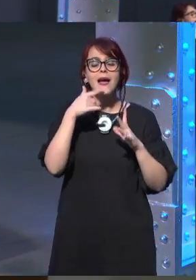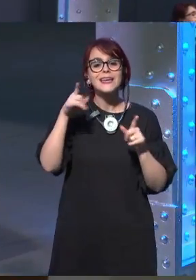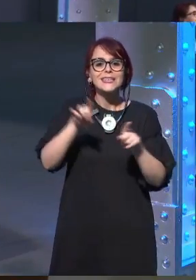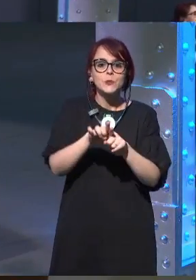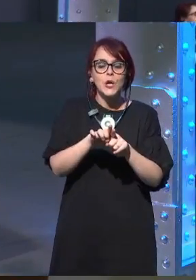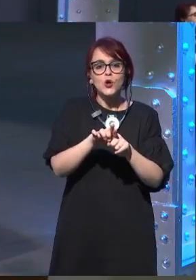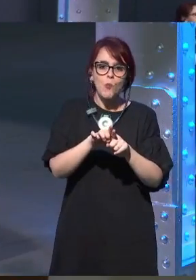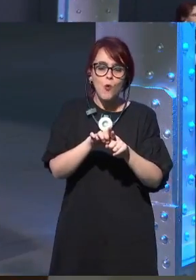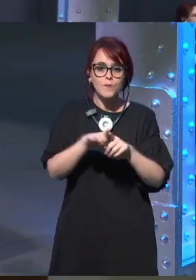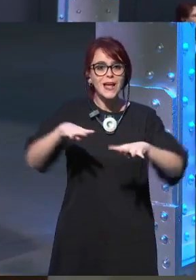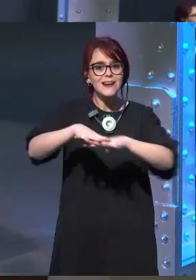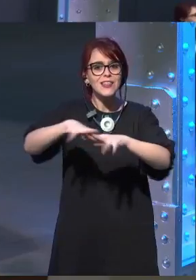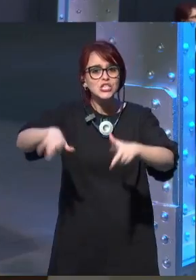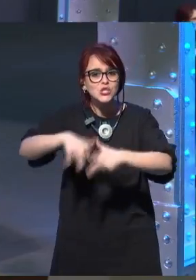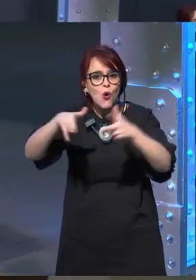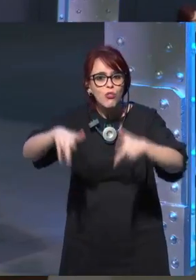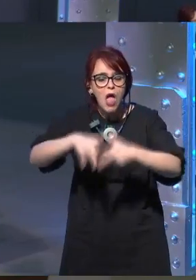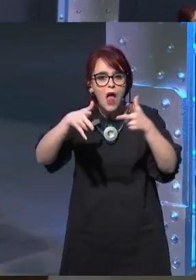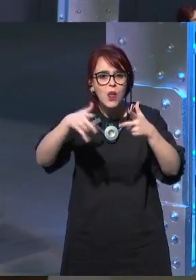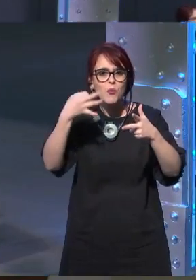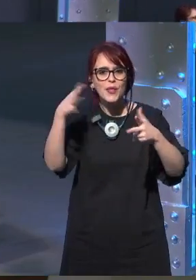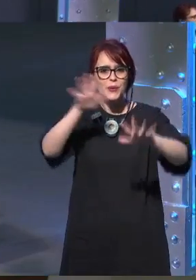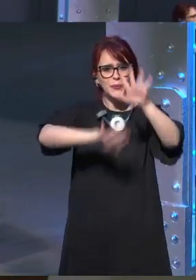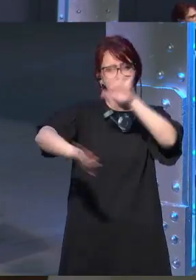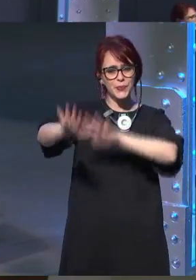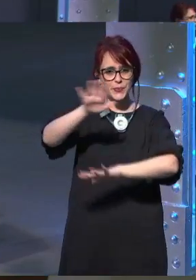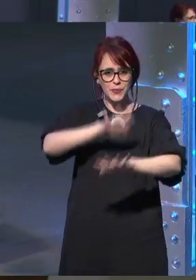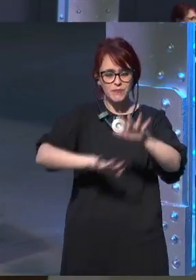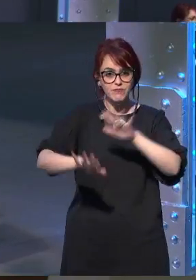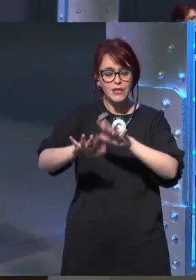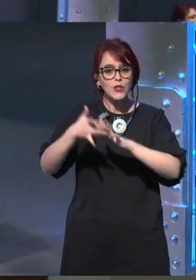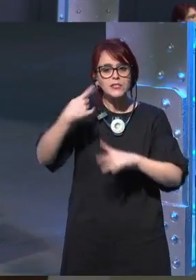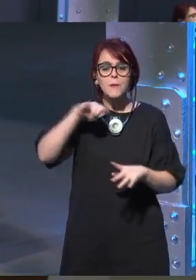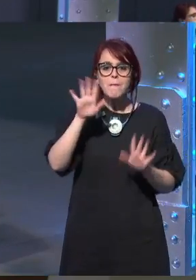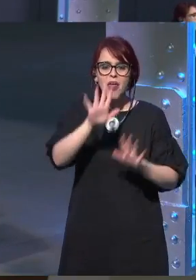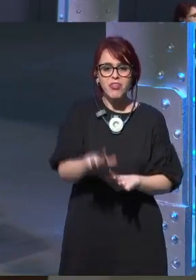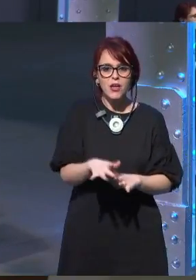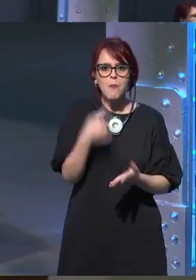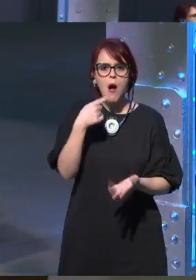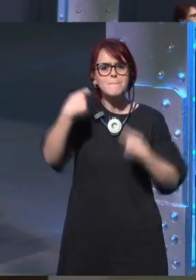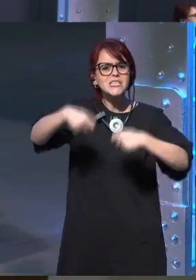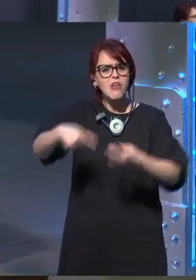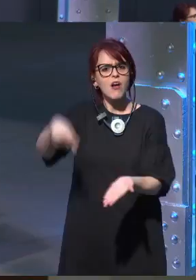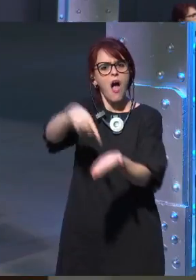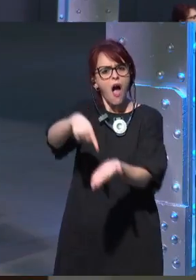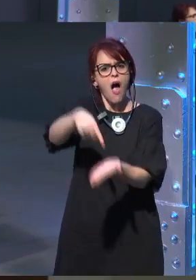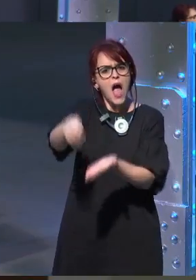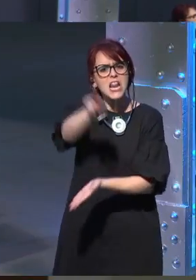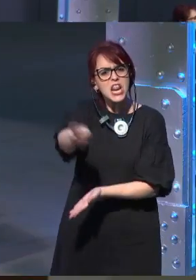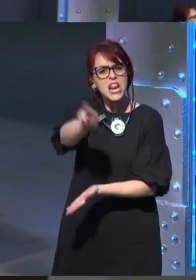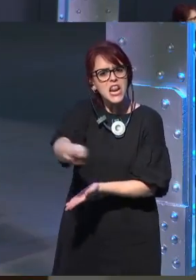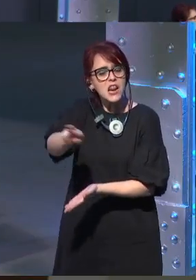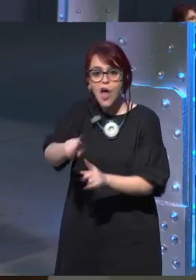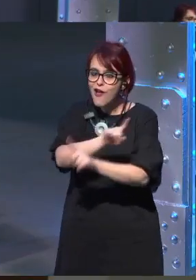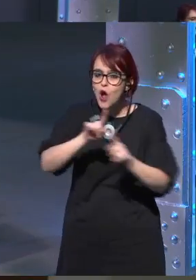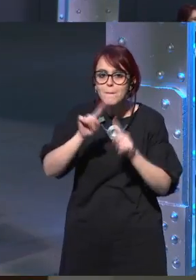about. We're always selling something. We're always spamming something. Build the relationship first. If it's your job